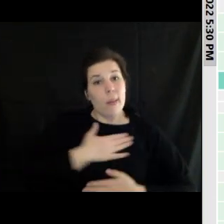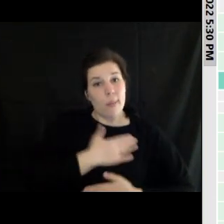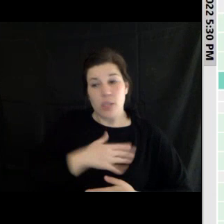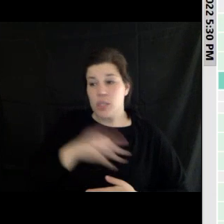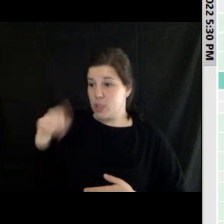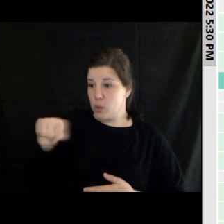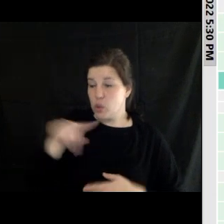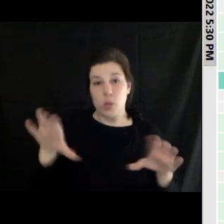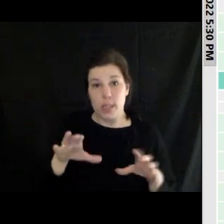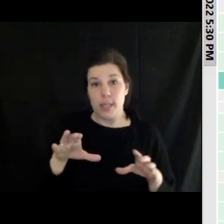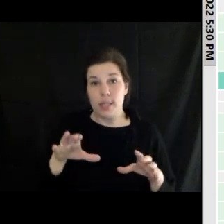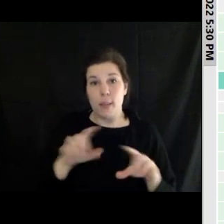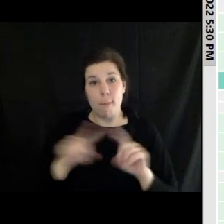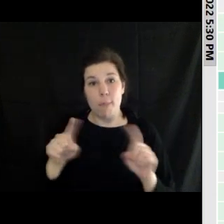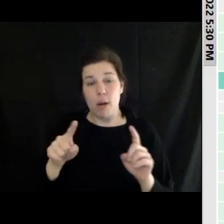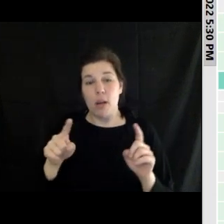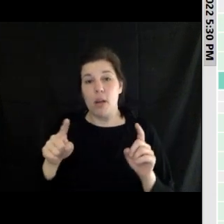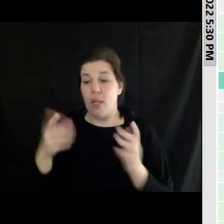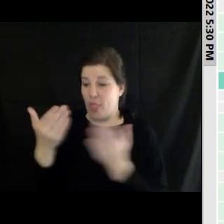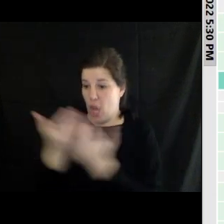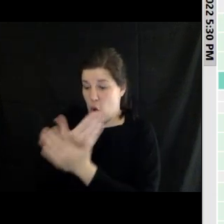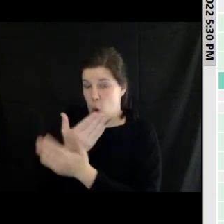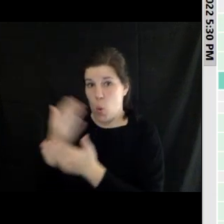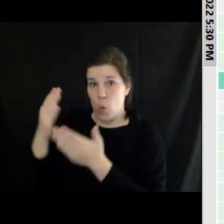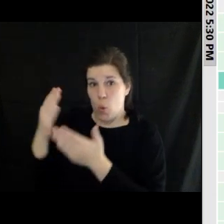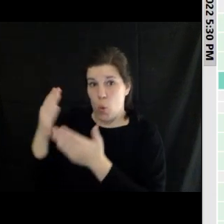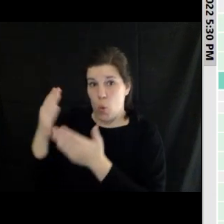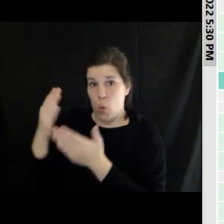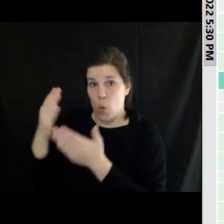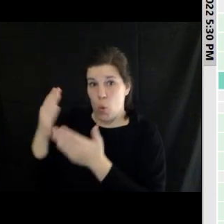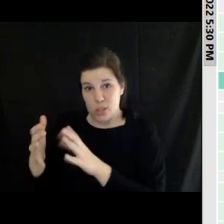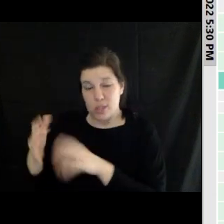or interim city manager, it's time for his ass to go.